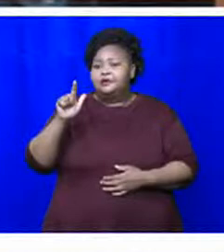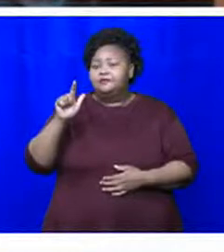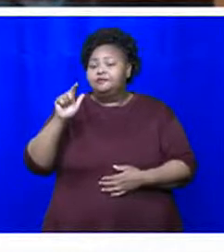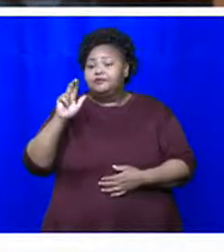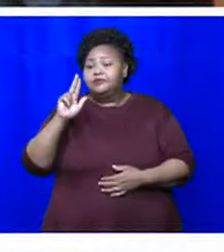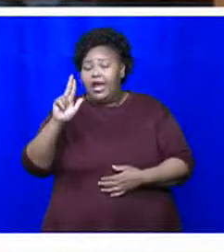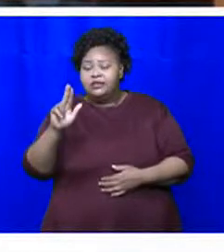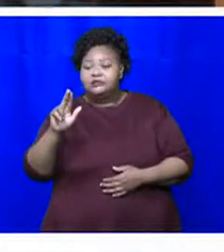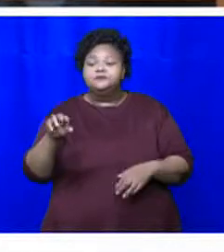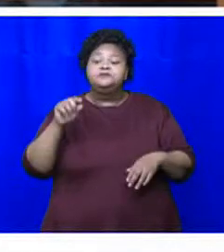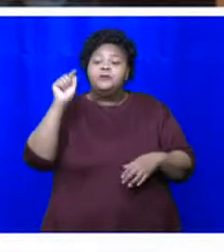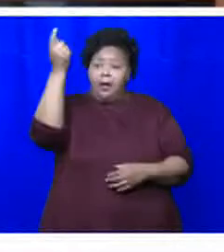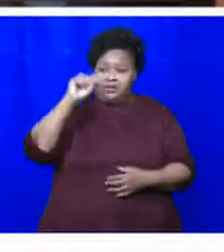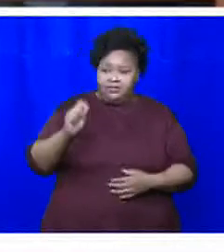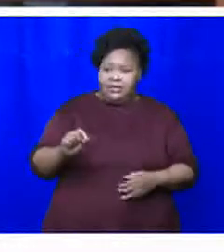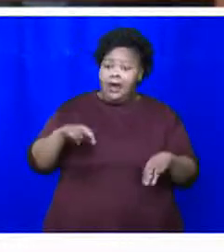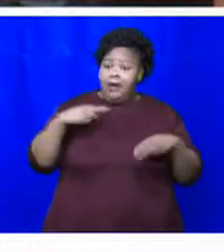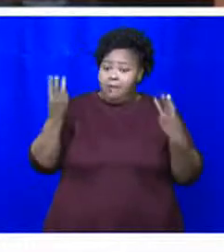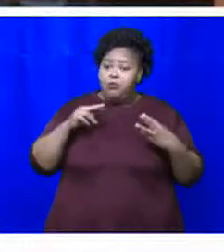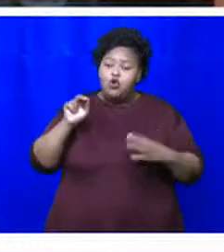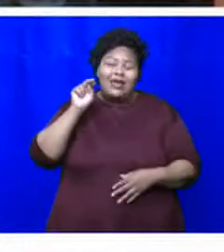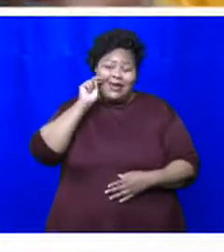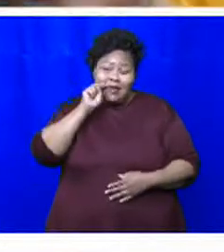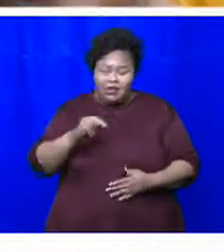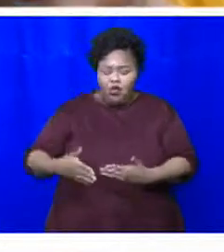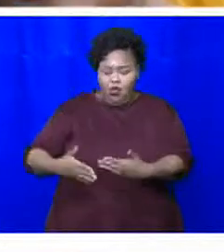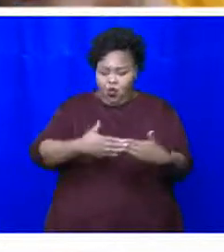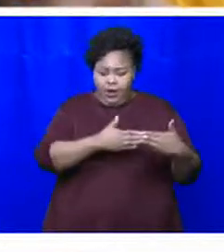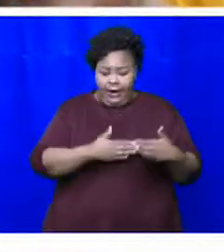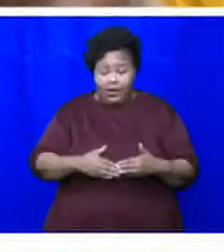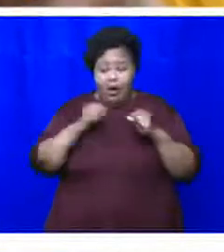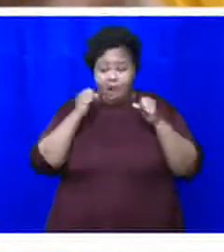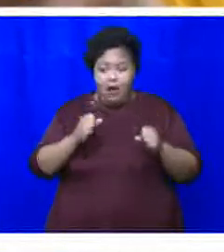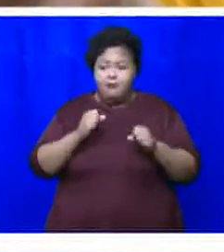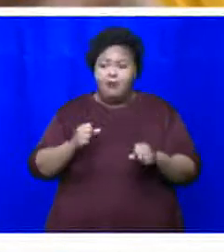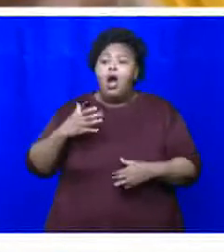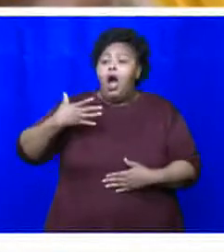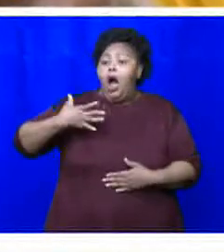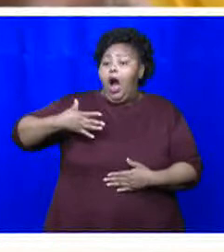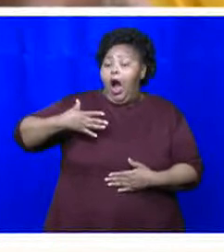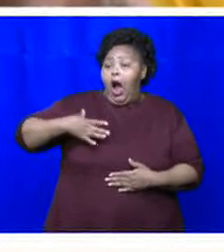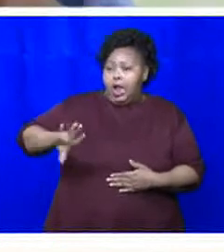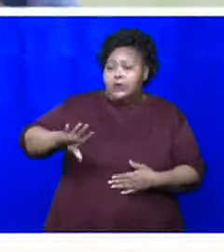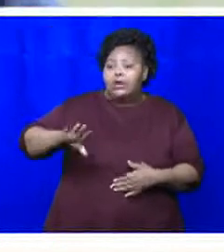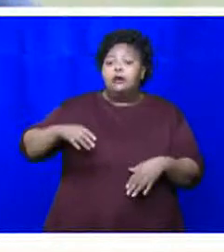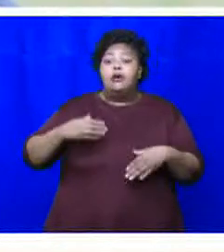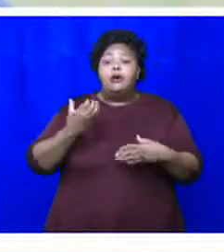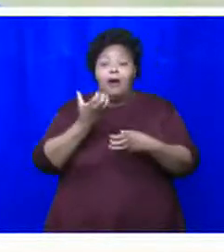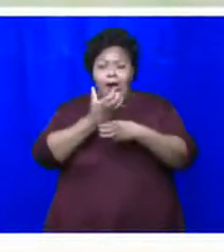Global demand for care for people with life-threatening illness will continue to grow